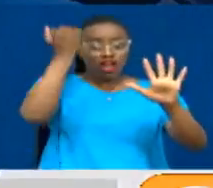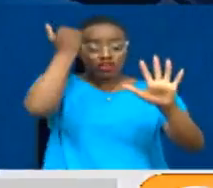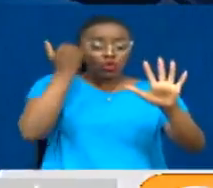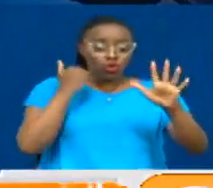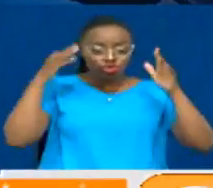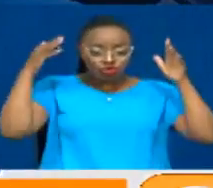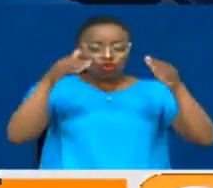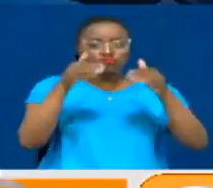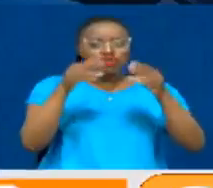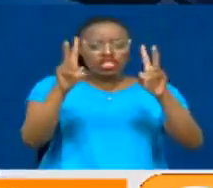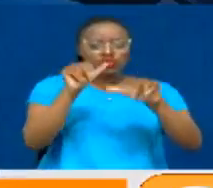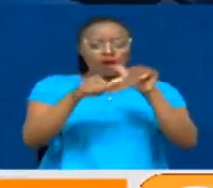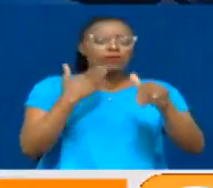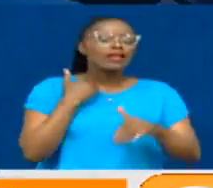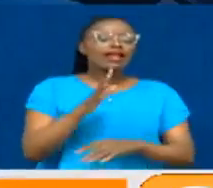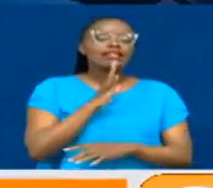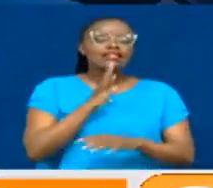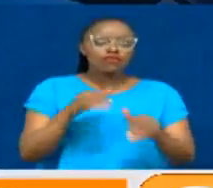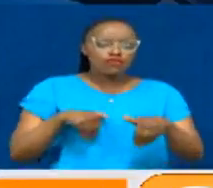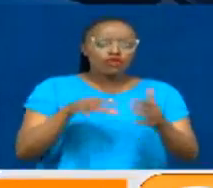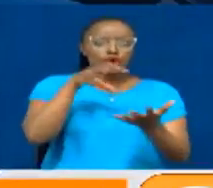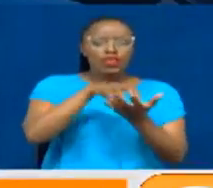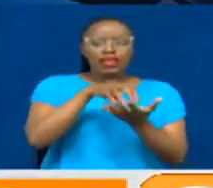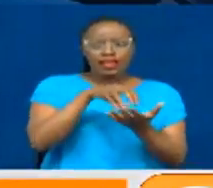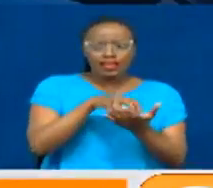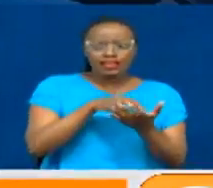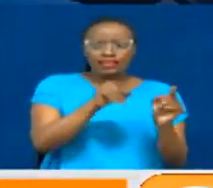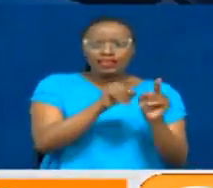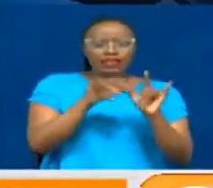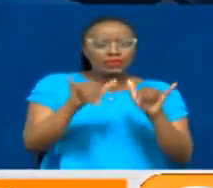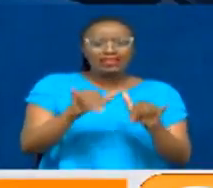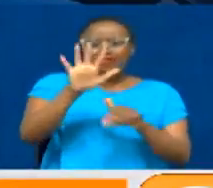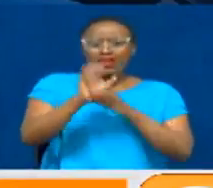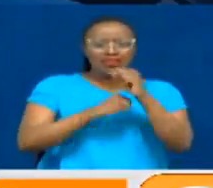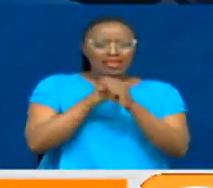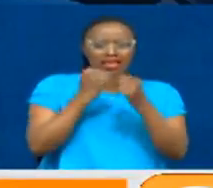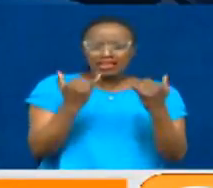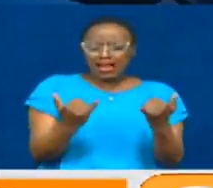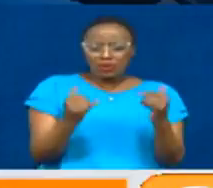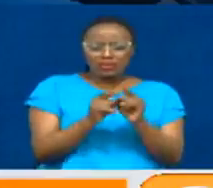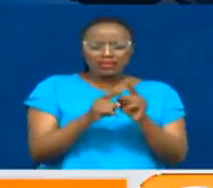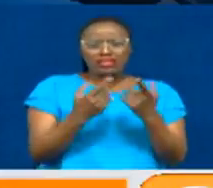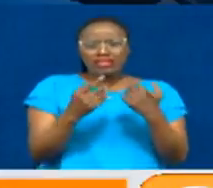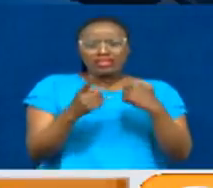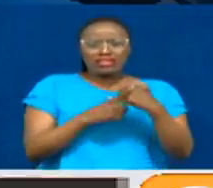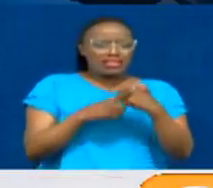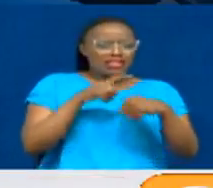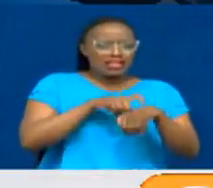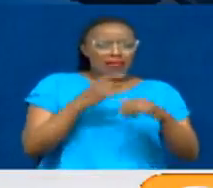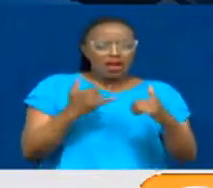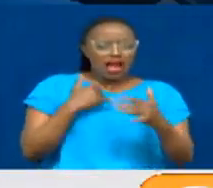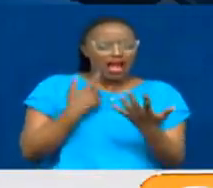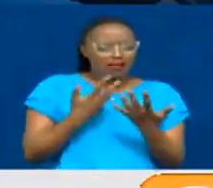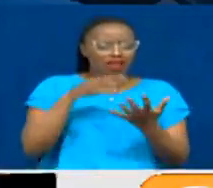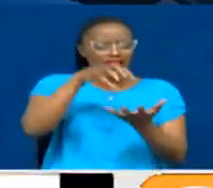just on hate speech matters to fast track these cases so that they don't take, they take 5 years. So now we will, 6 months, cases are in time,